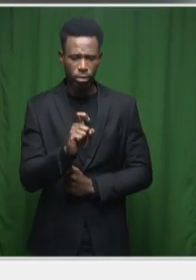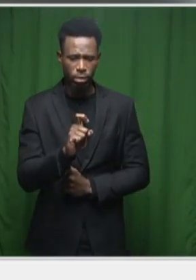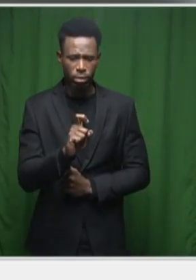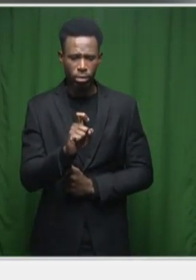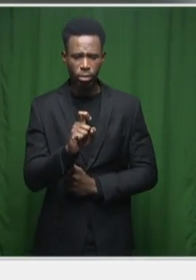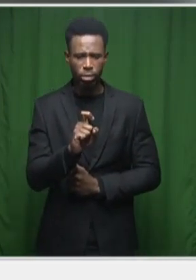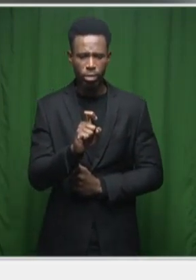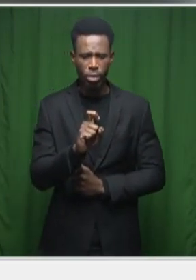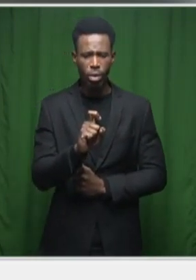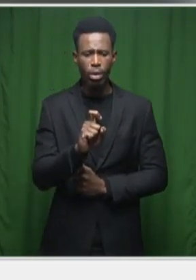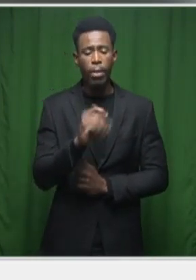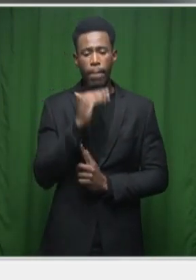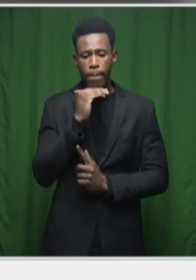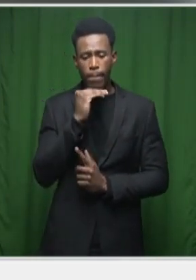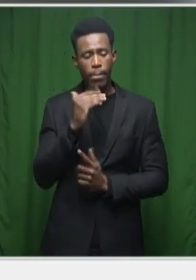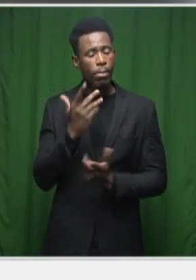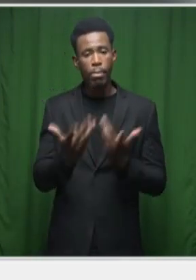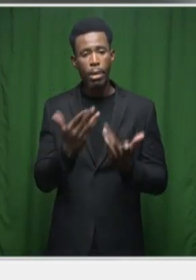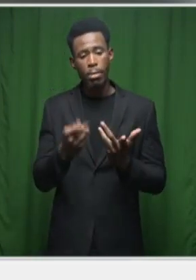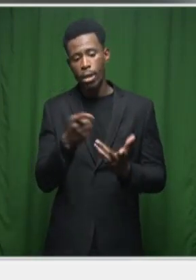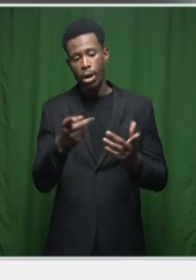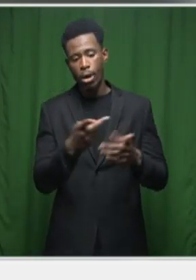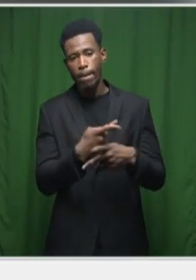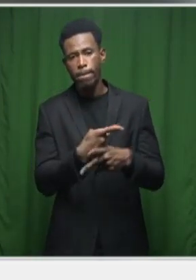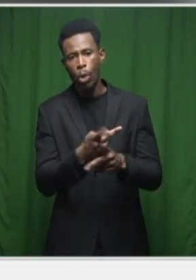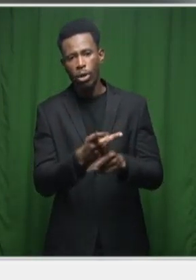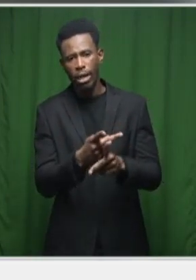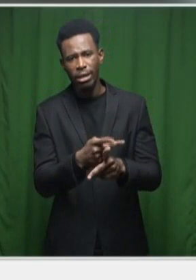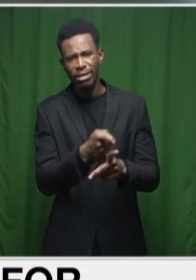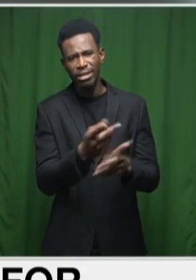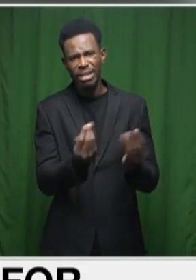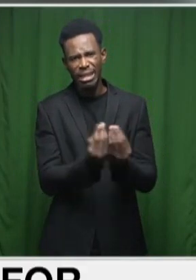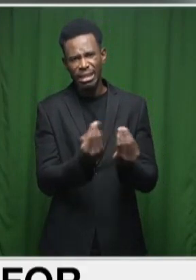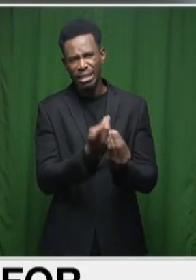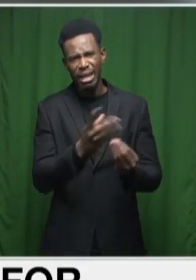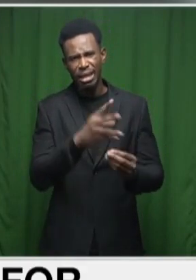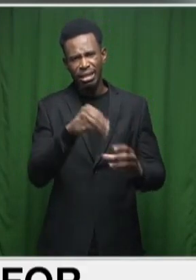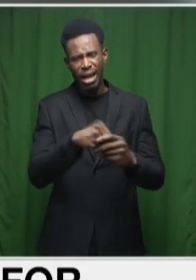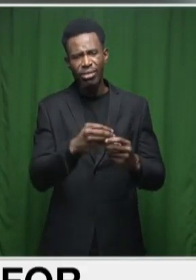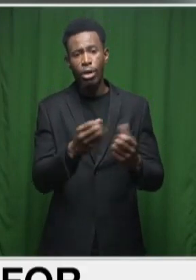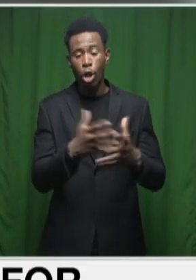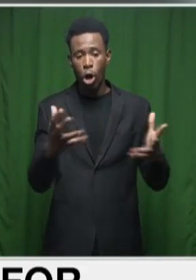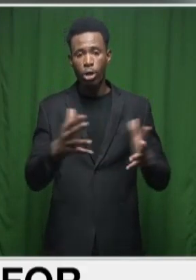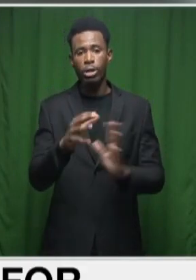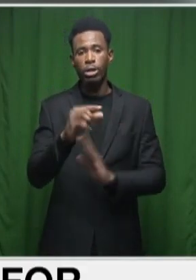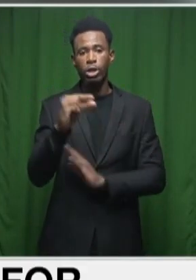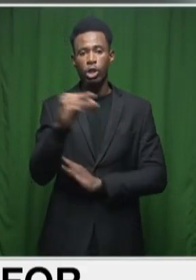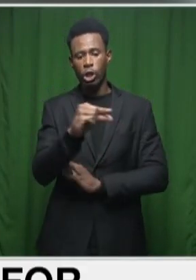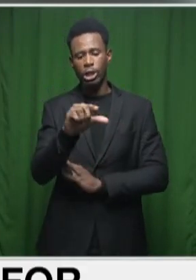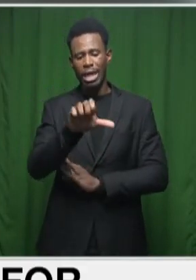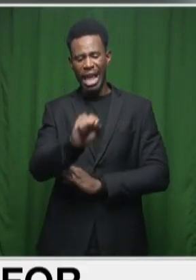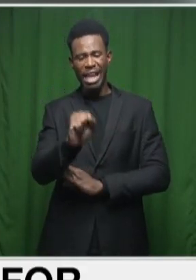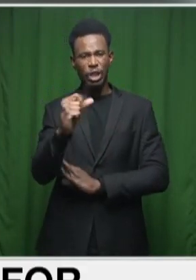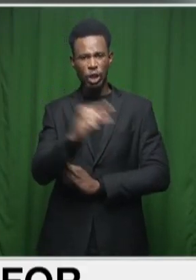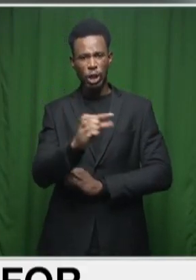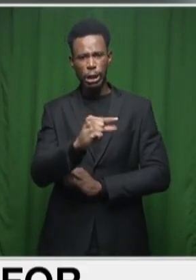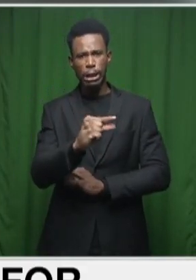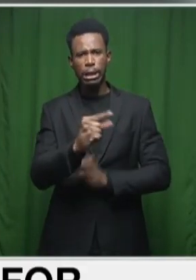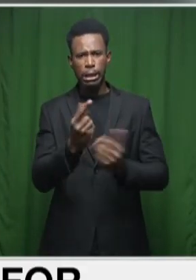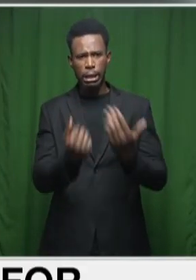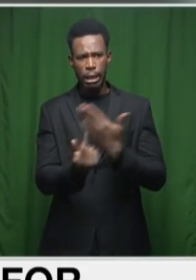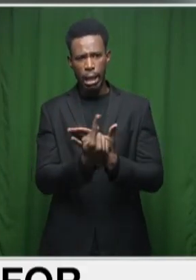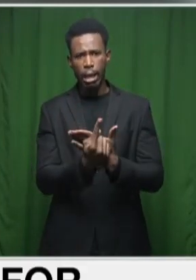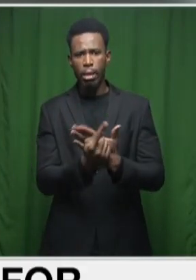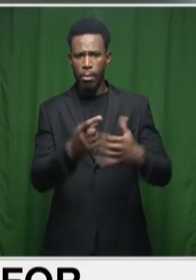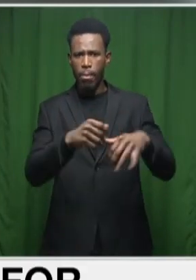GHG products that have a higher content of GHG emissions. And at the moment, they're looking at some